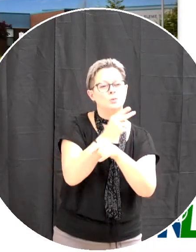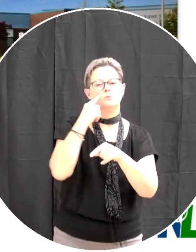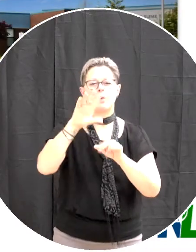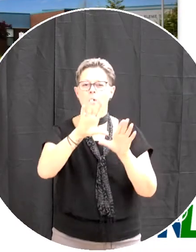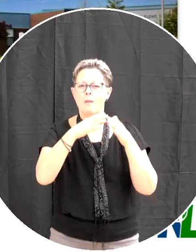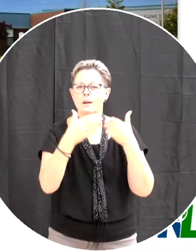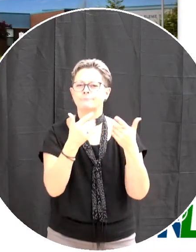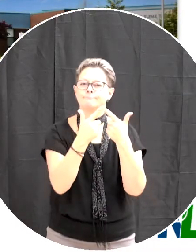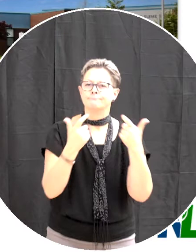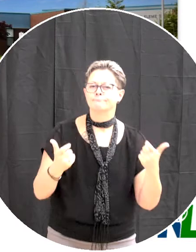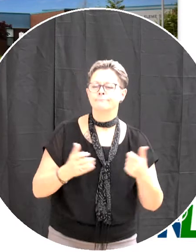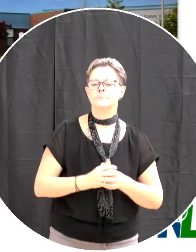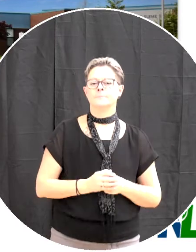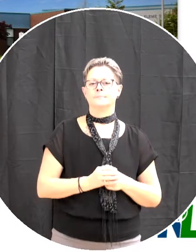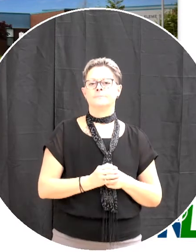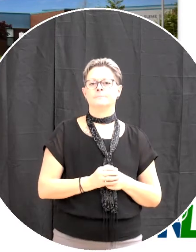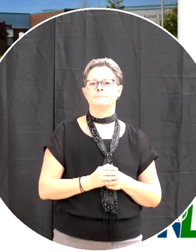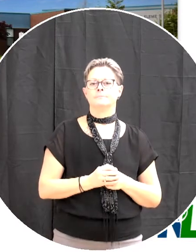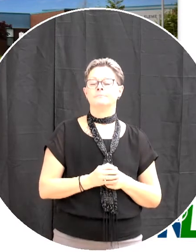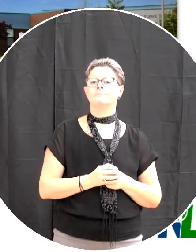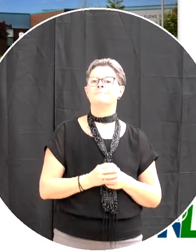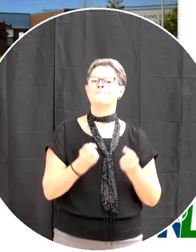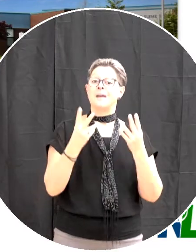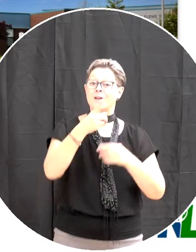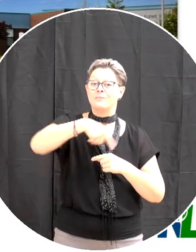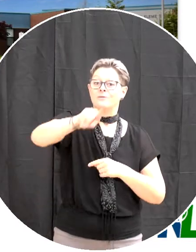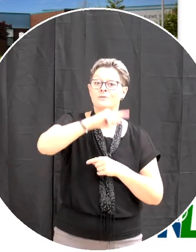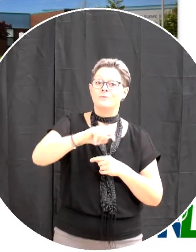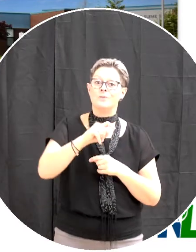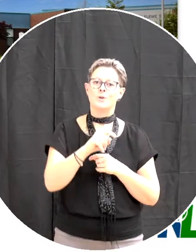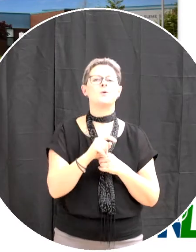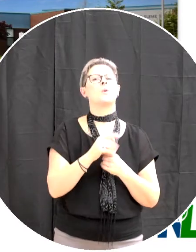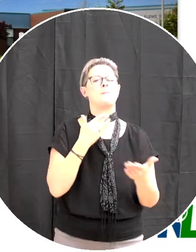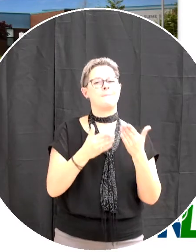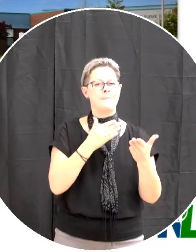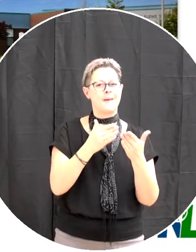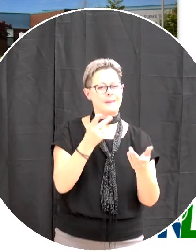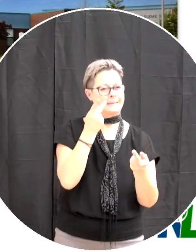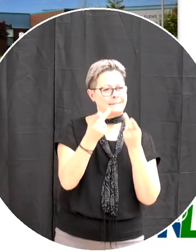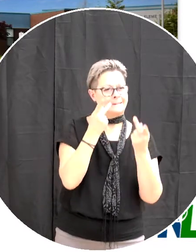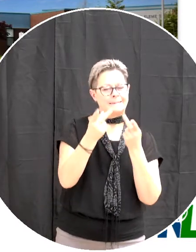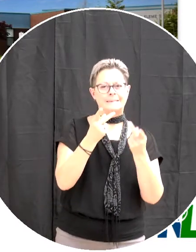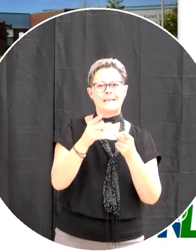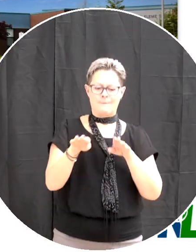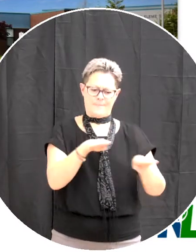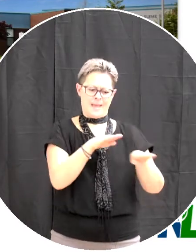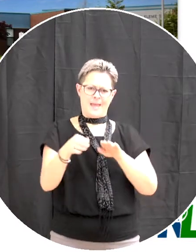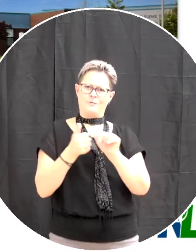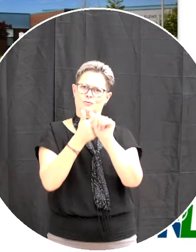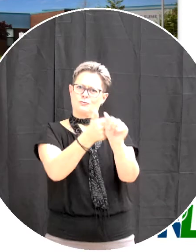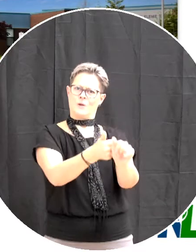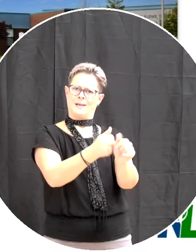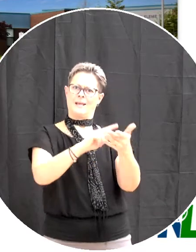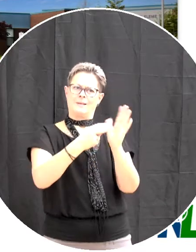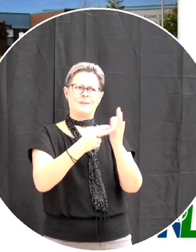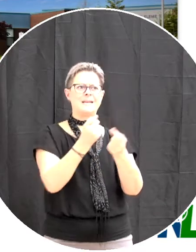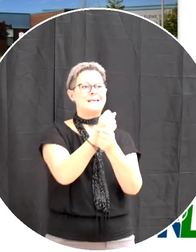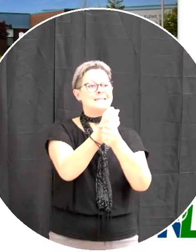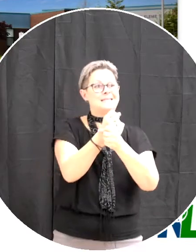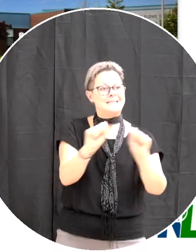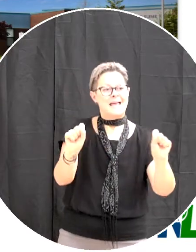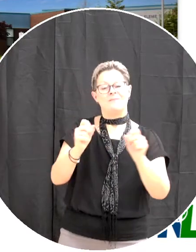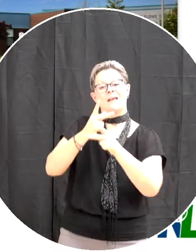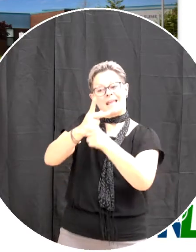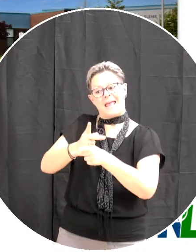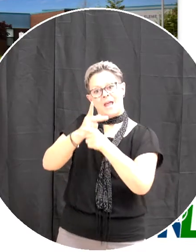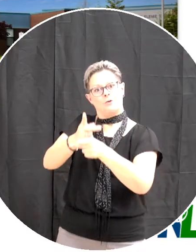Many of you have heard of our behavior tracking Review 360. Safe and caring direction is about creating